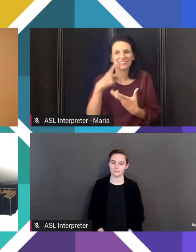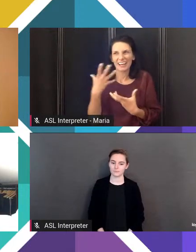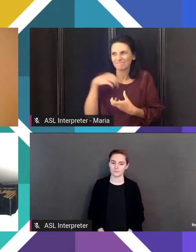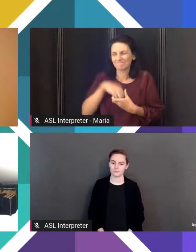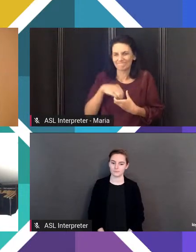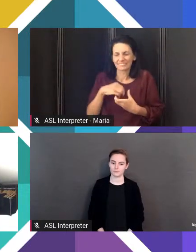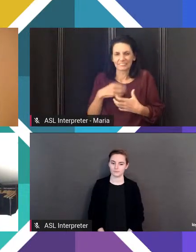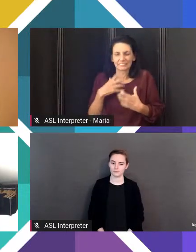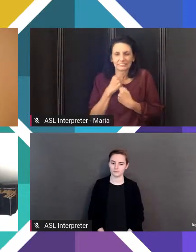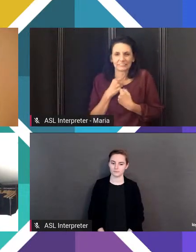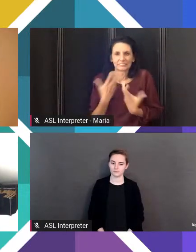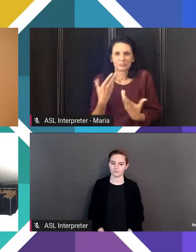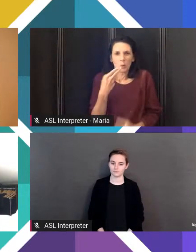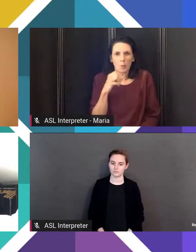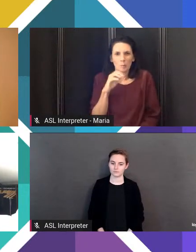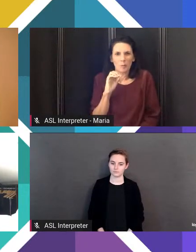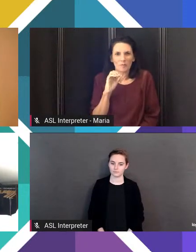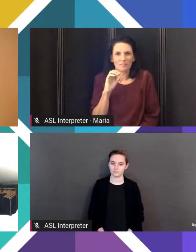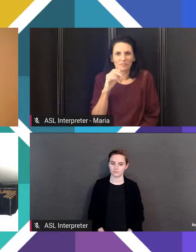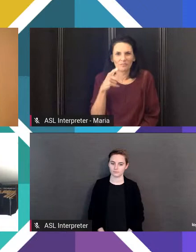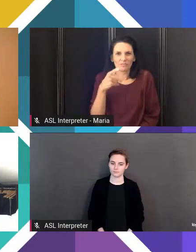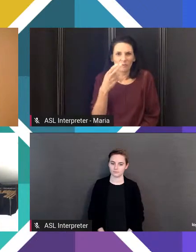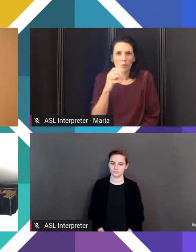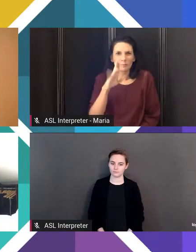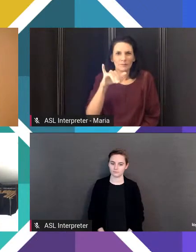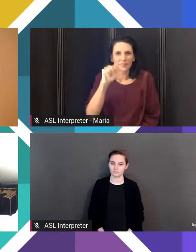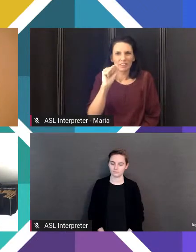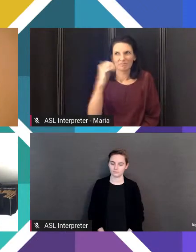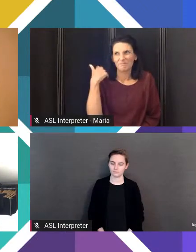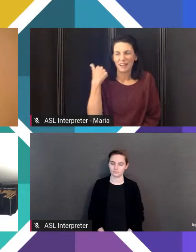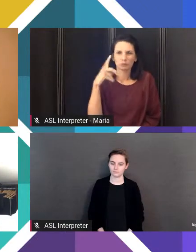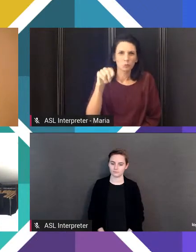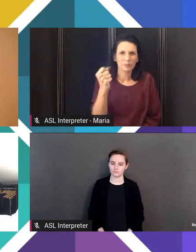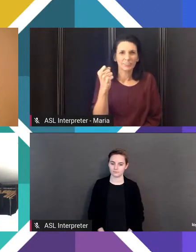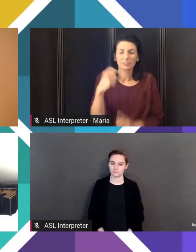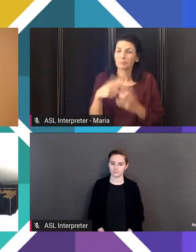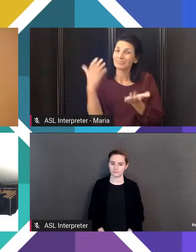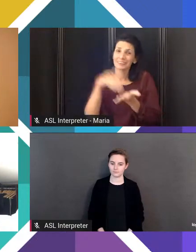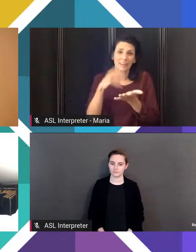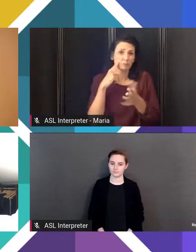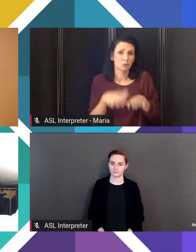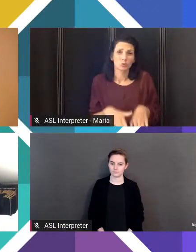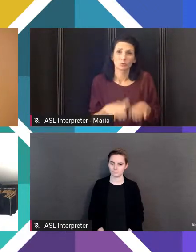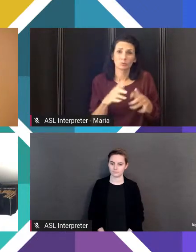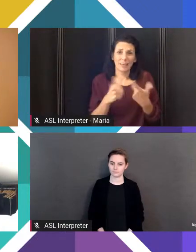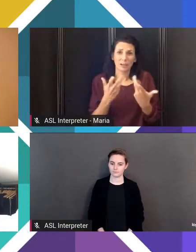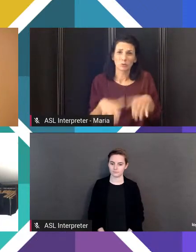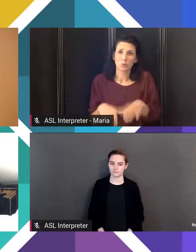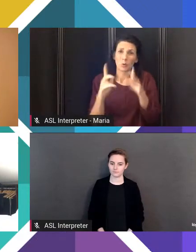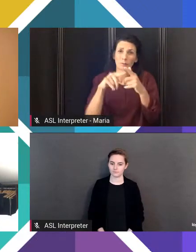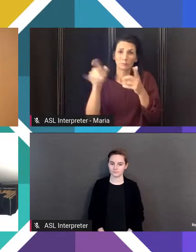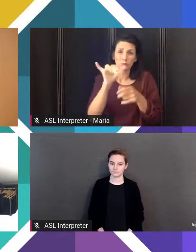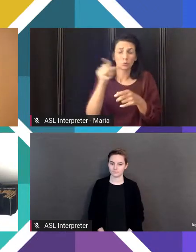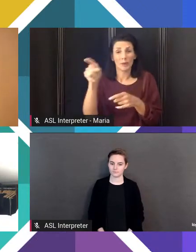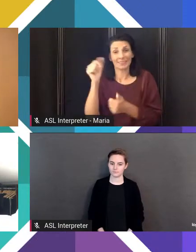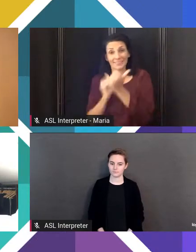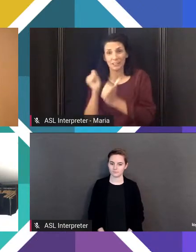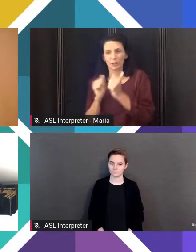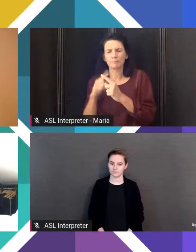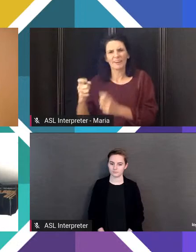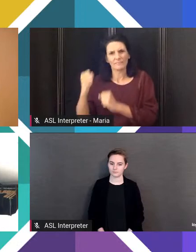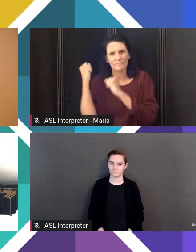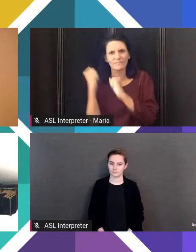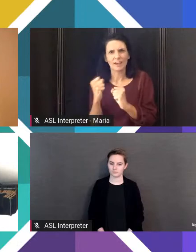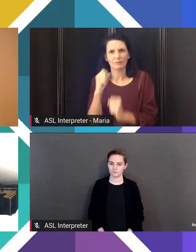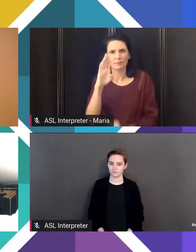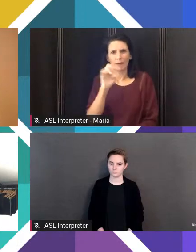my 20s goes back to me being involved in very binary heteronormative theater. And I never really